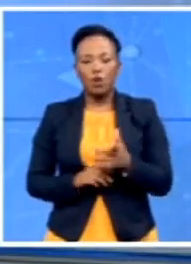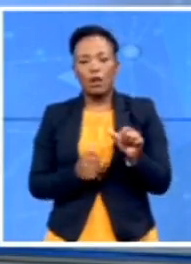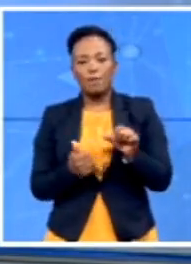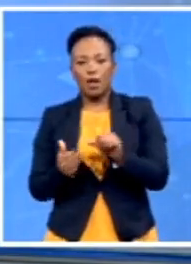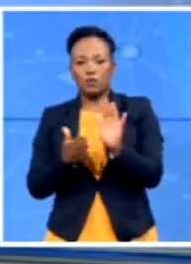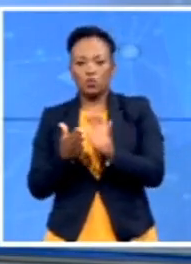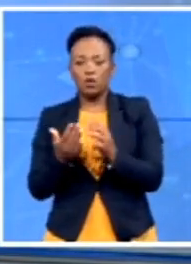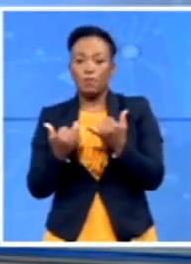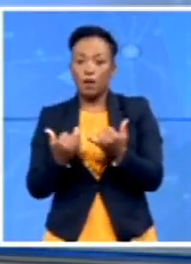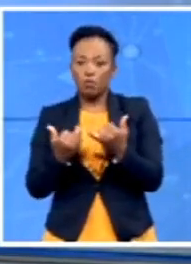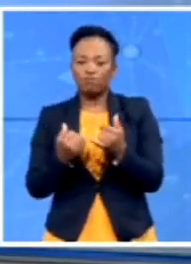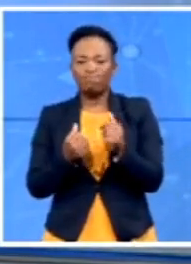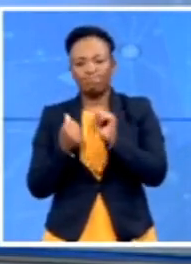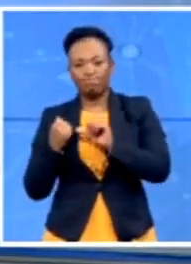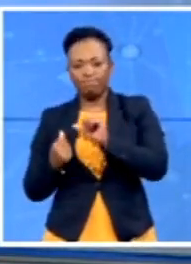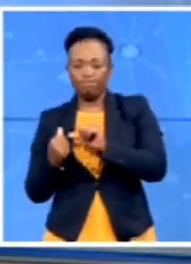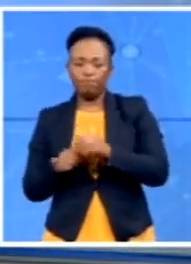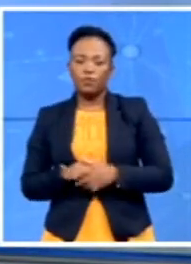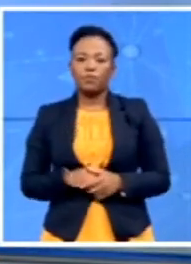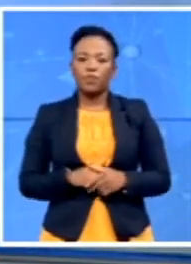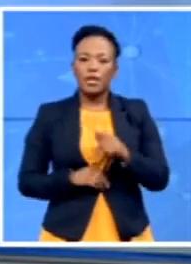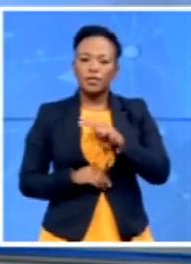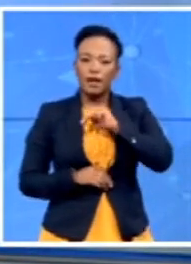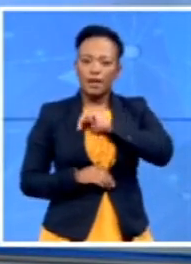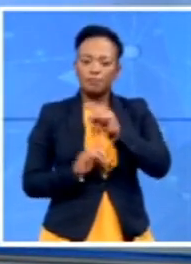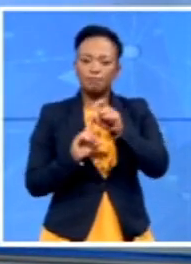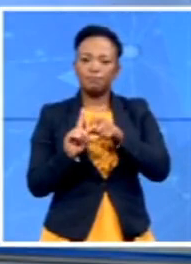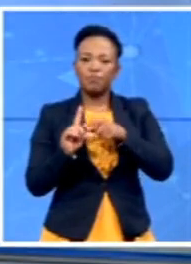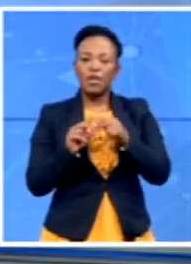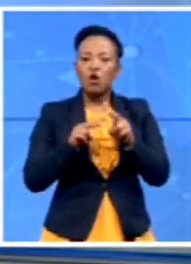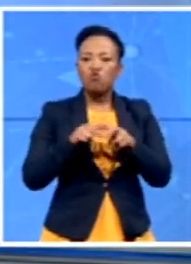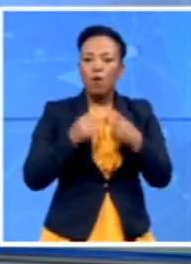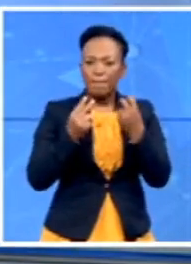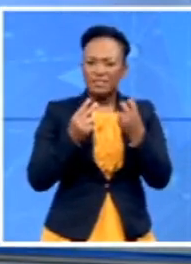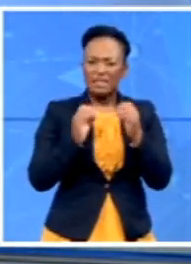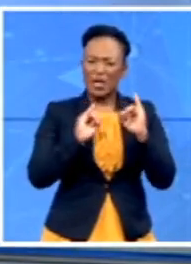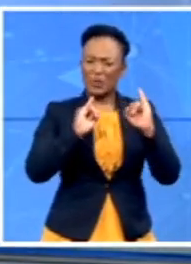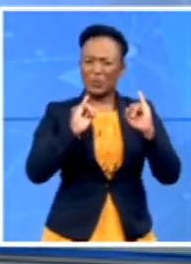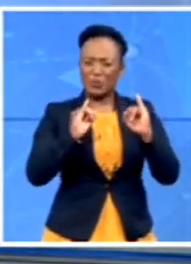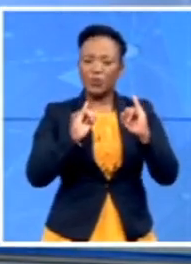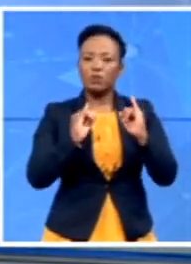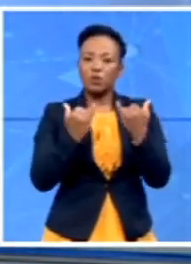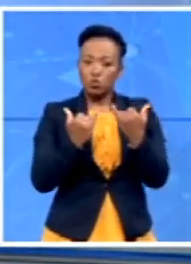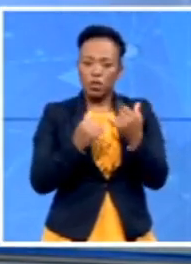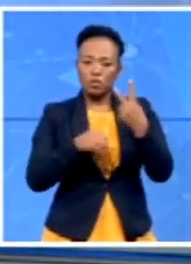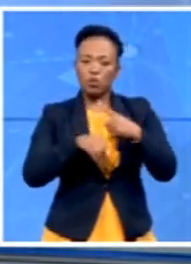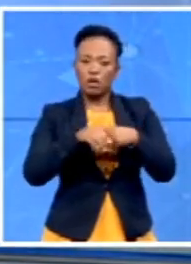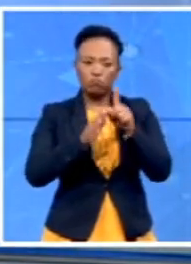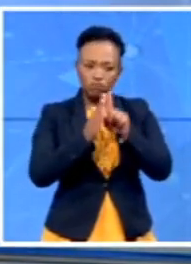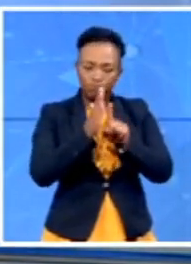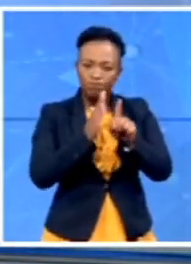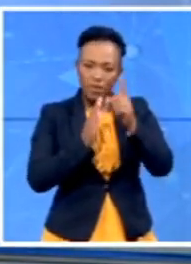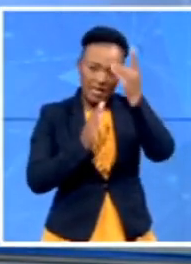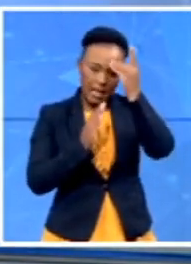an alleged KwaZulu-Natal serial rapist, is appearing for the second time in the Durban Magistrates Court this morning. The man has been linked